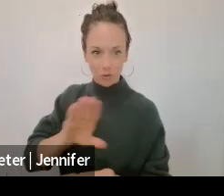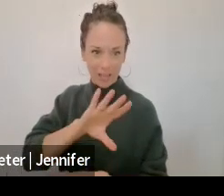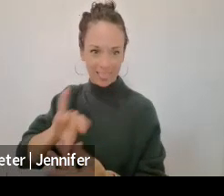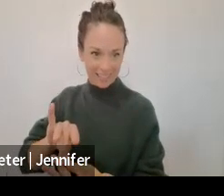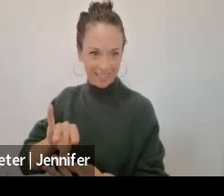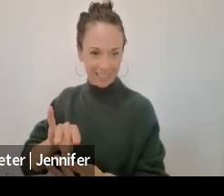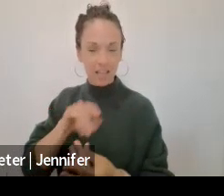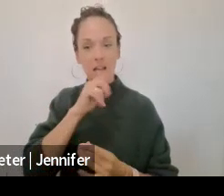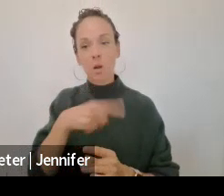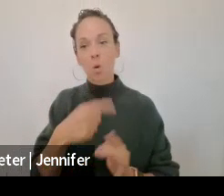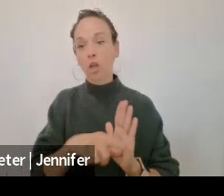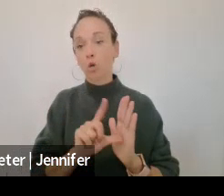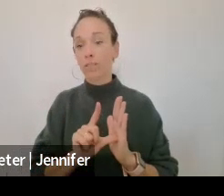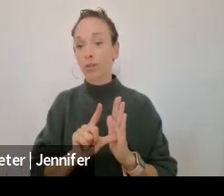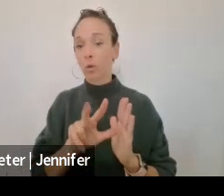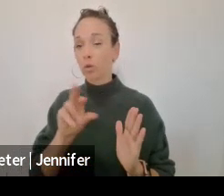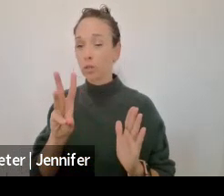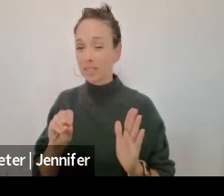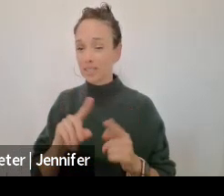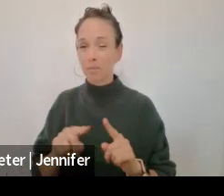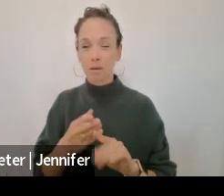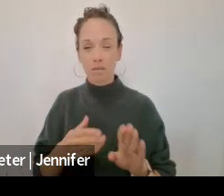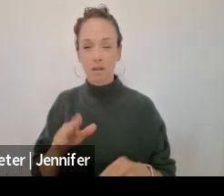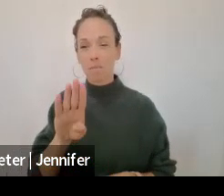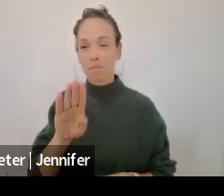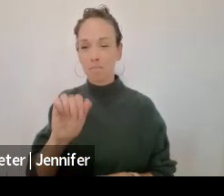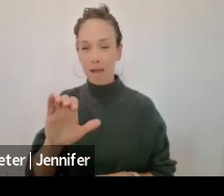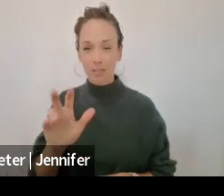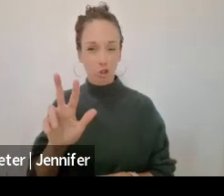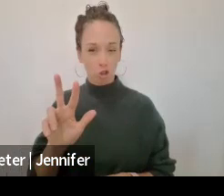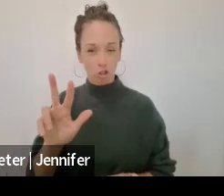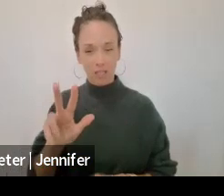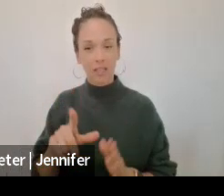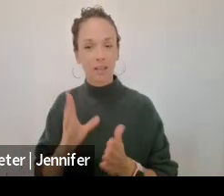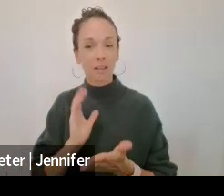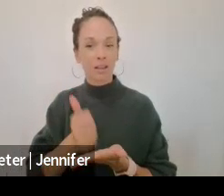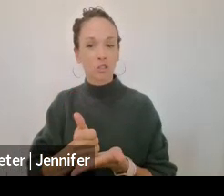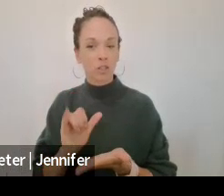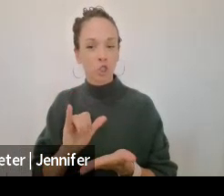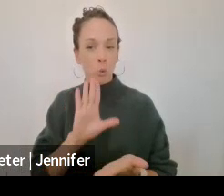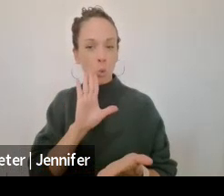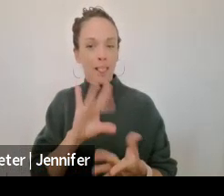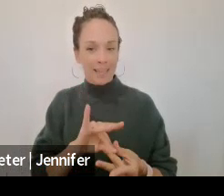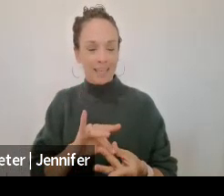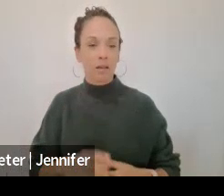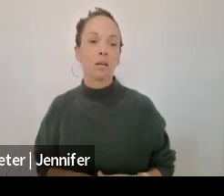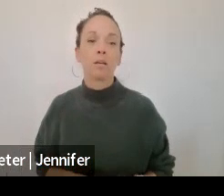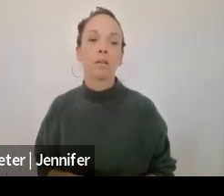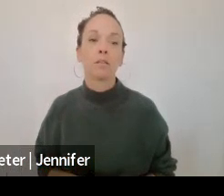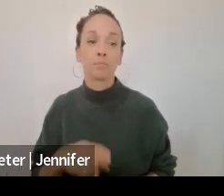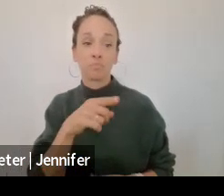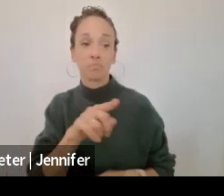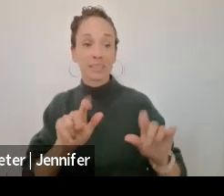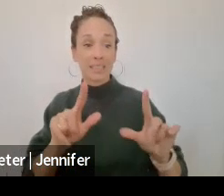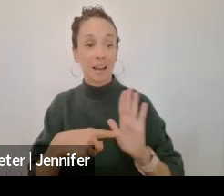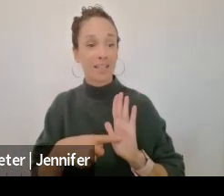Review 360, but then some of our BESS 3 interventions as well. Okay, this slide is an example